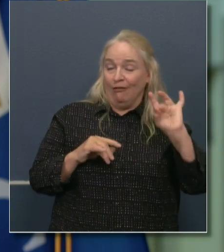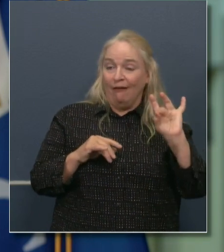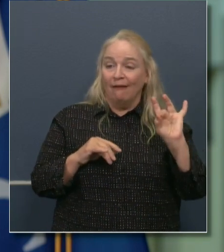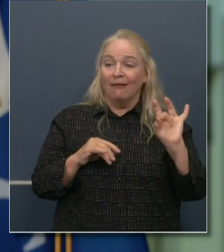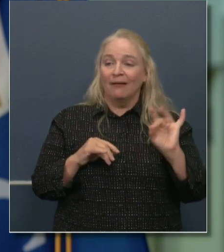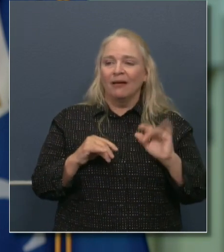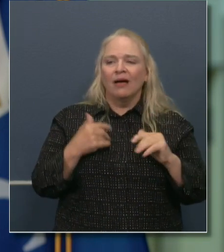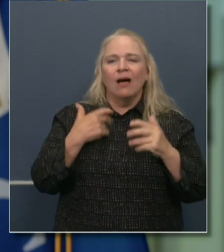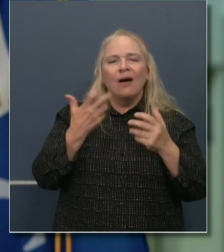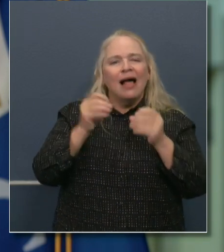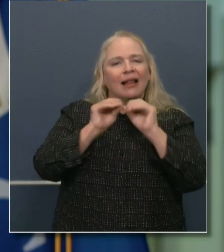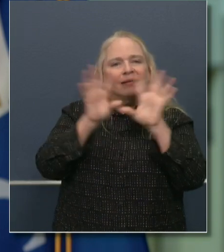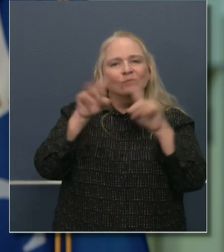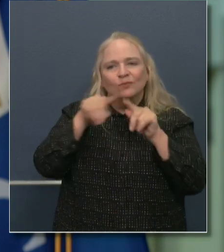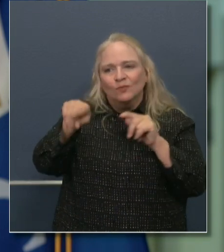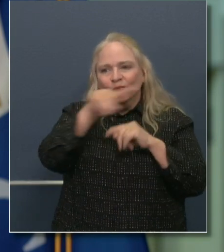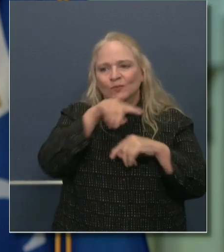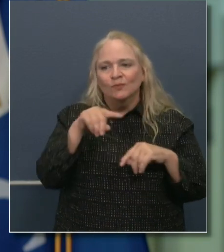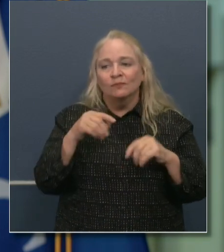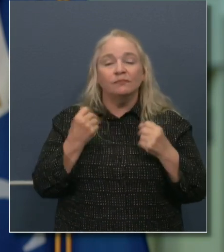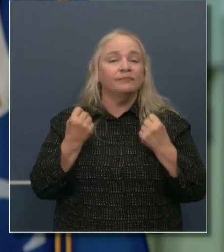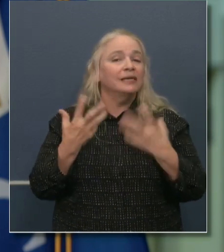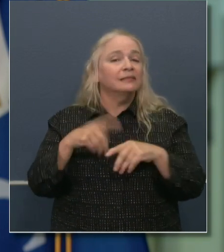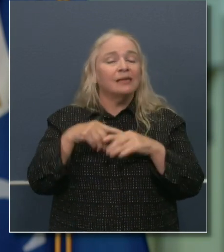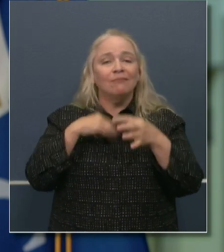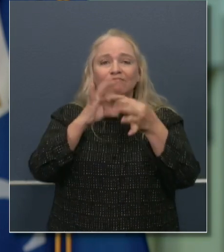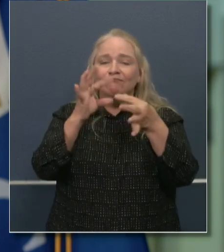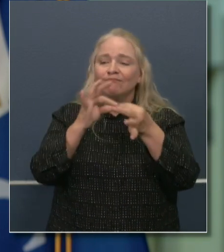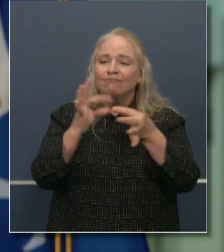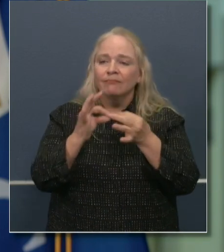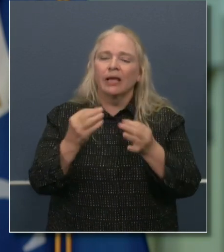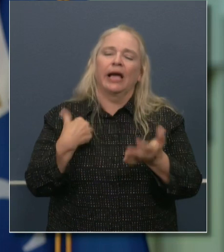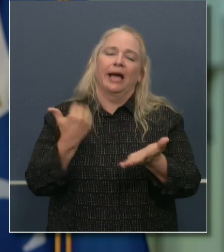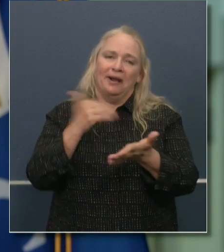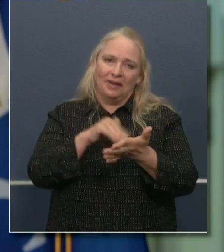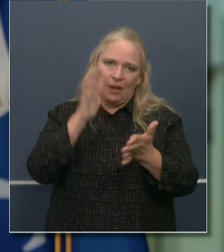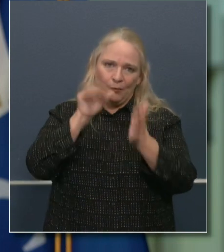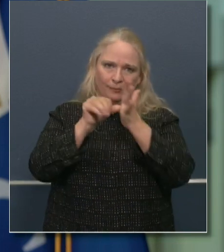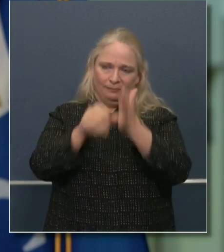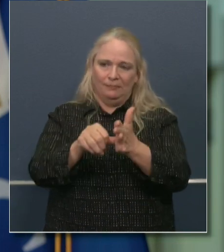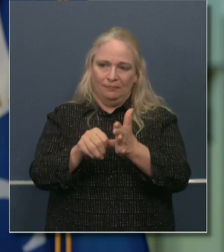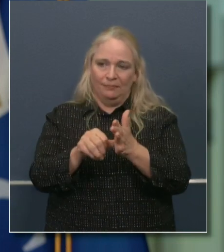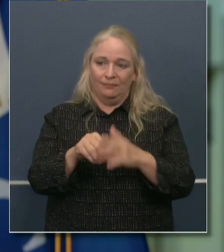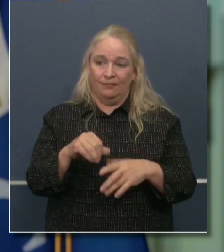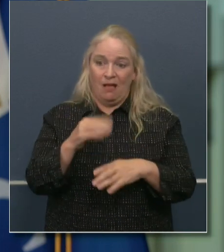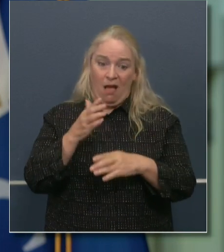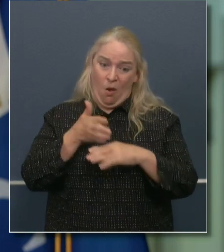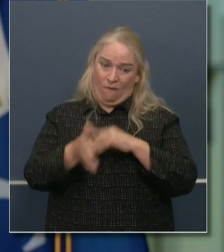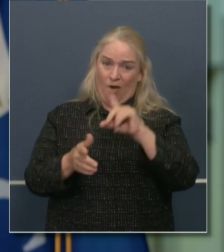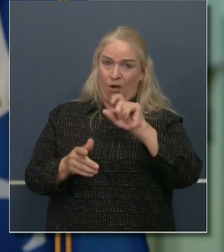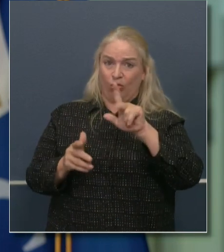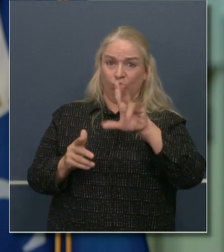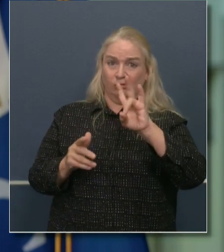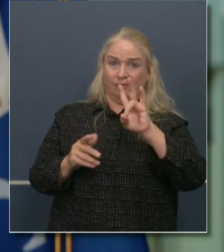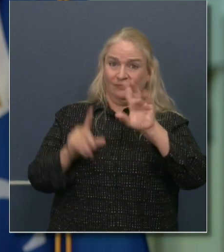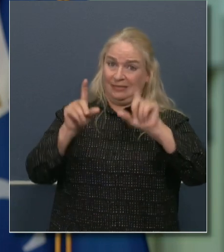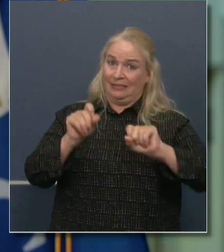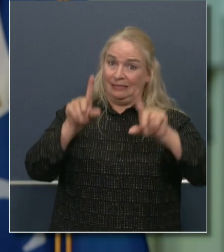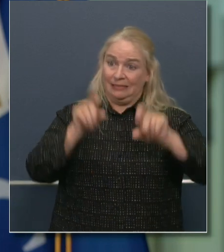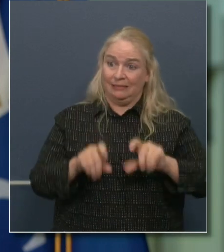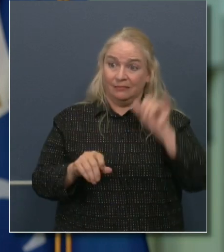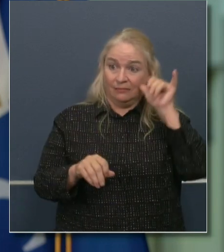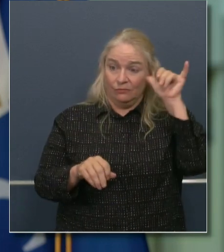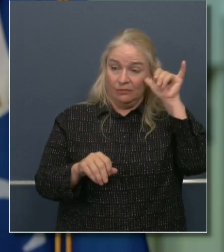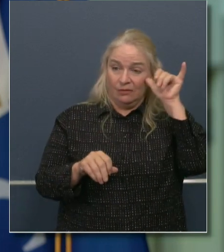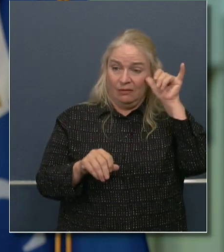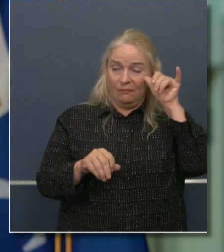clear on many, many occasions. I'll do it again today. Even 137,000 tests is inadequate to meet